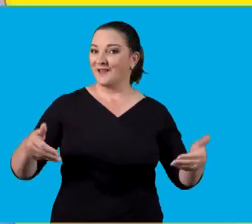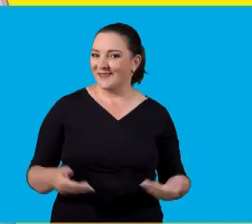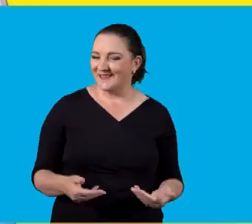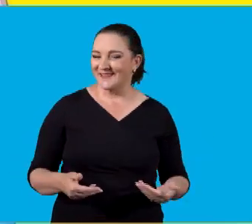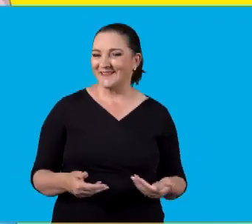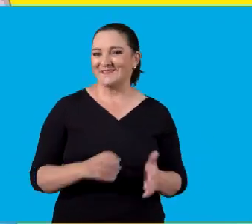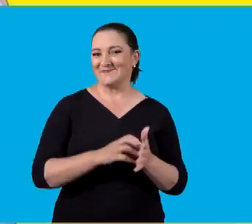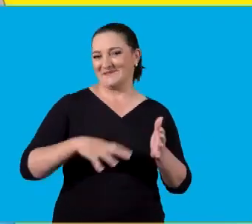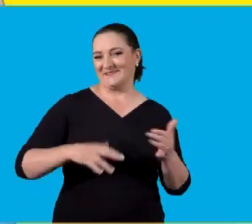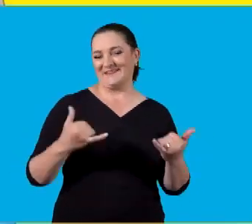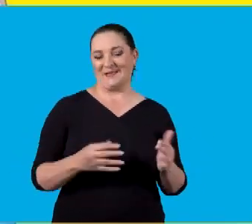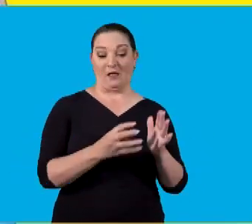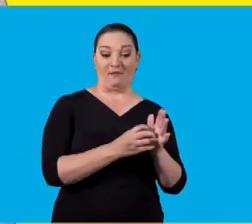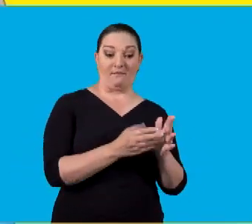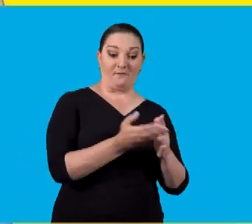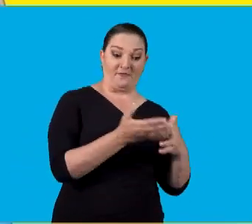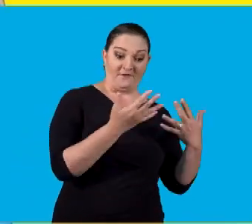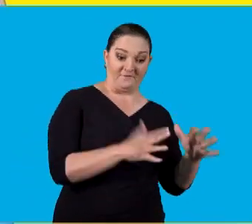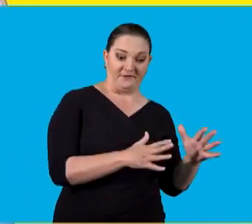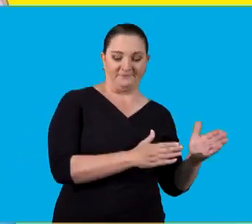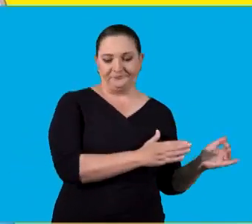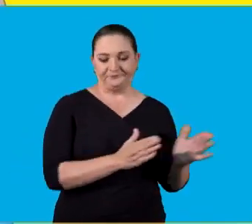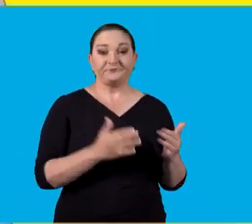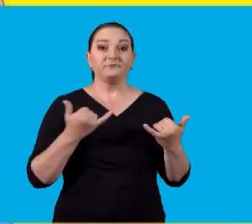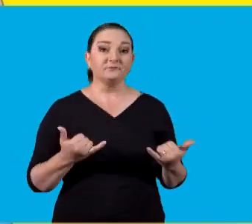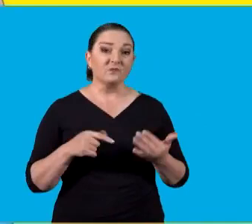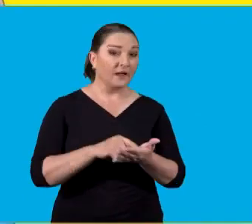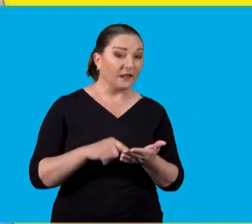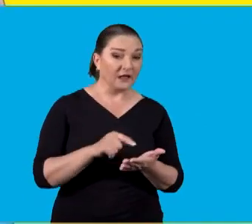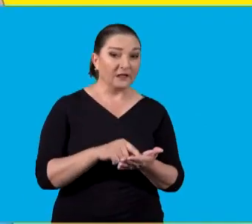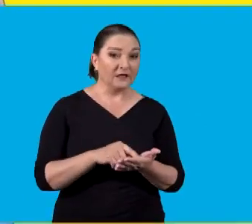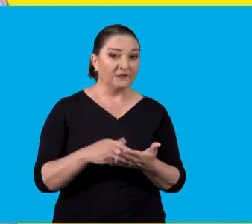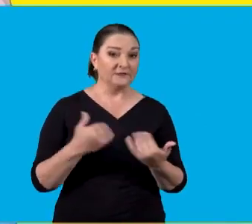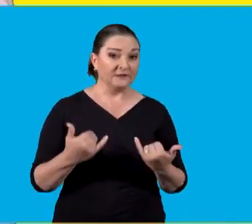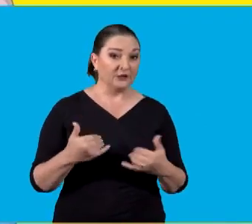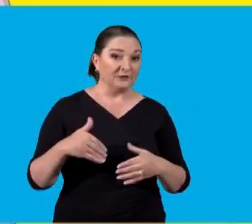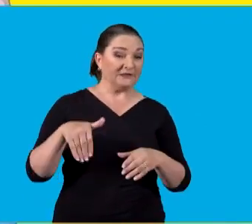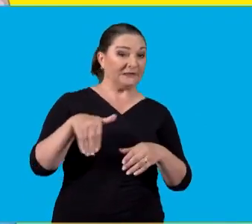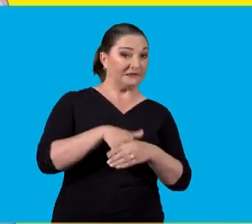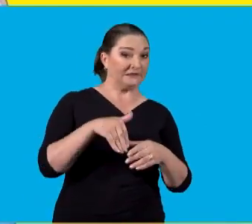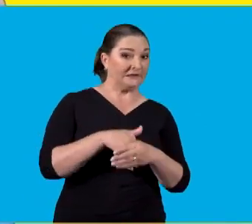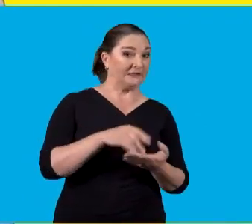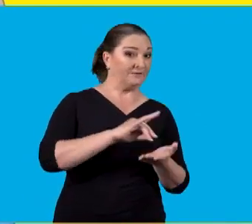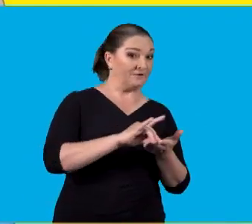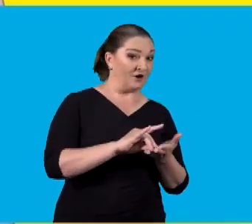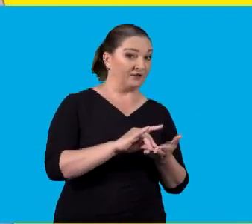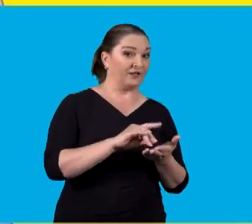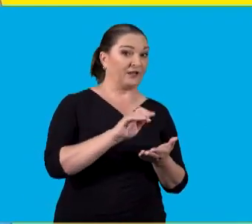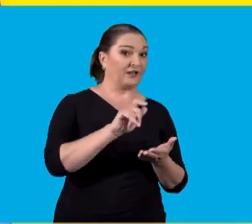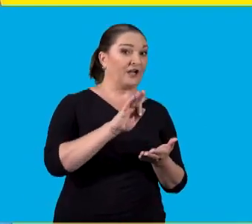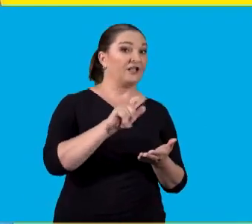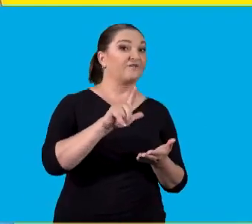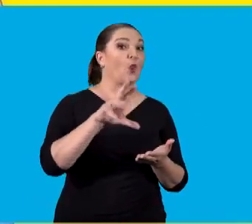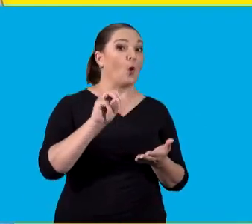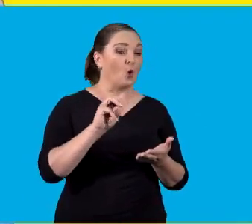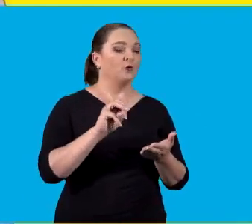Welcome back, dear learners, from the ad break. We will now begin to do calculations that pertain to the cash flow statement. And to begin with,